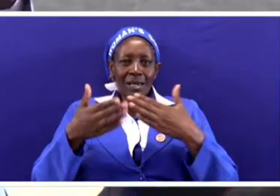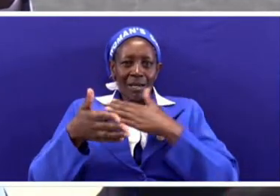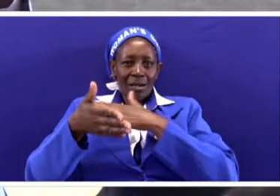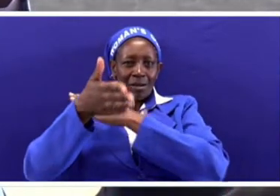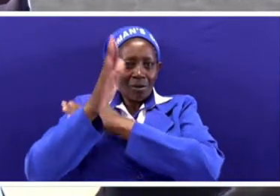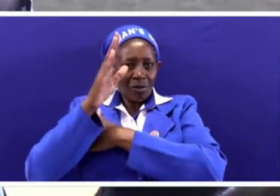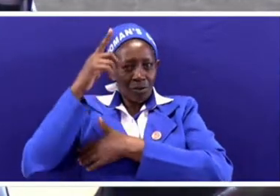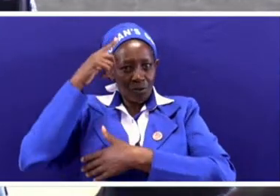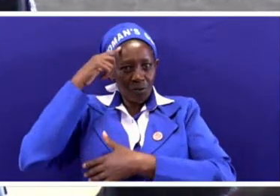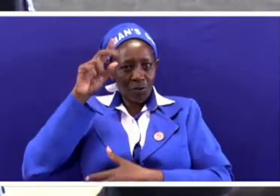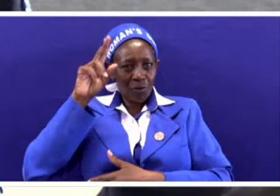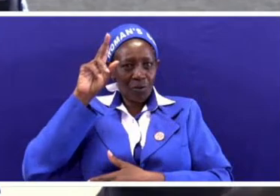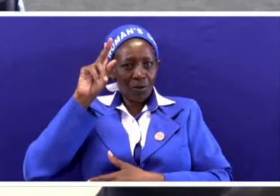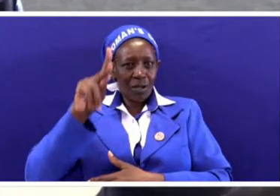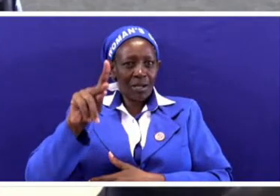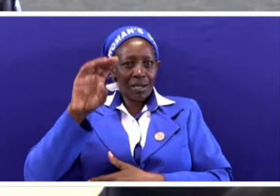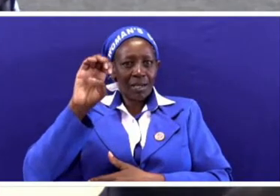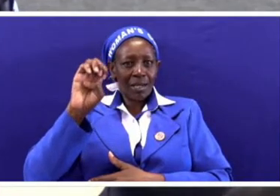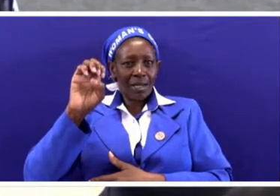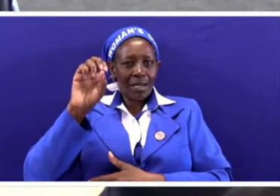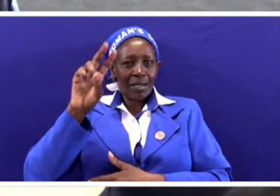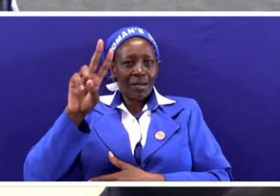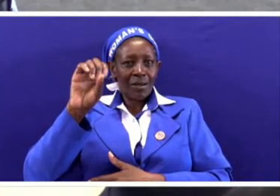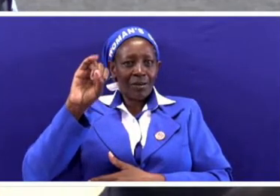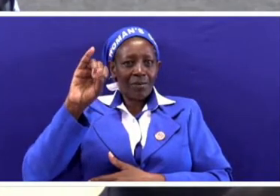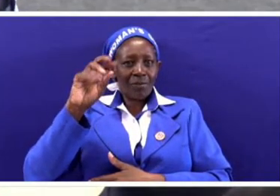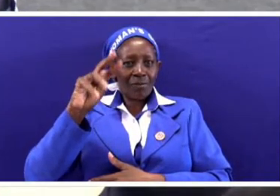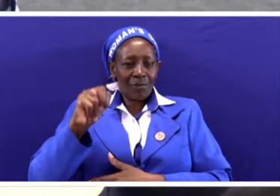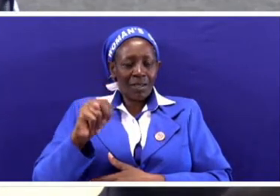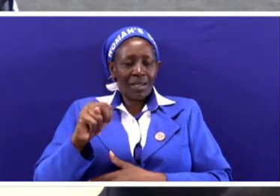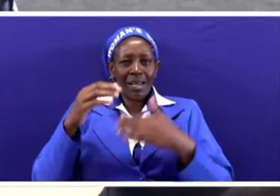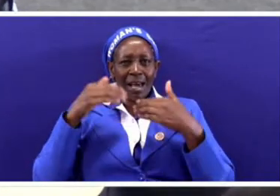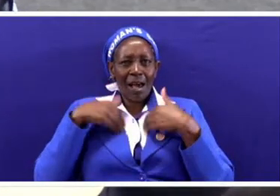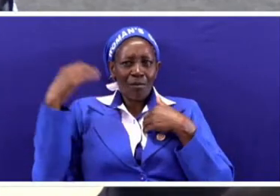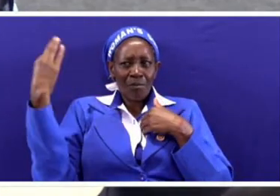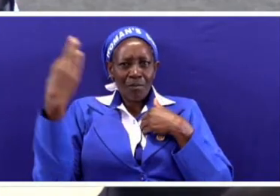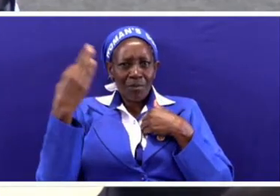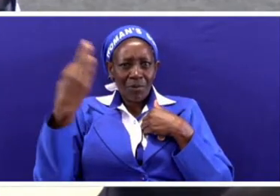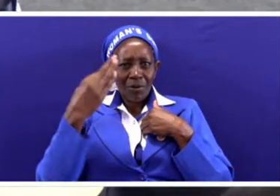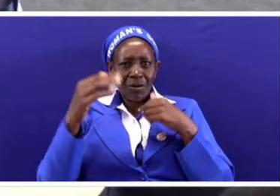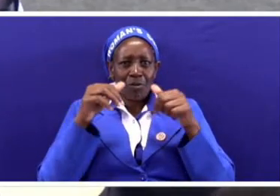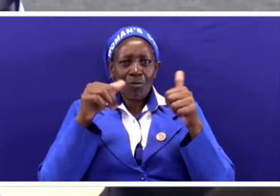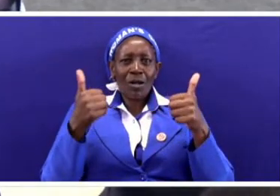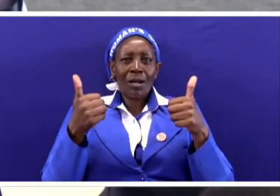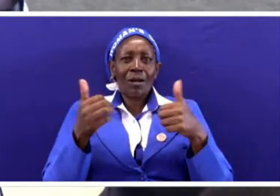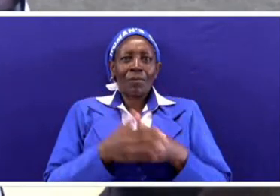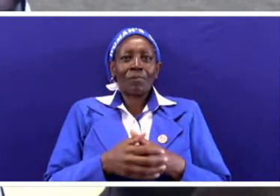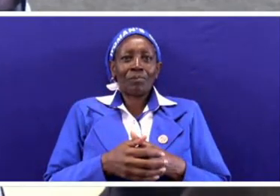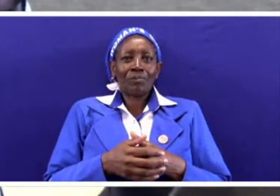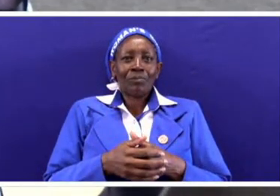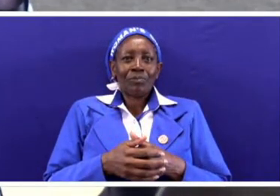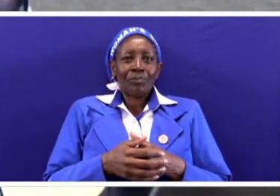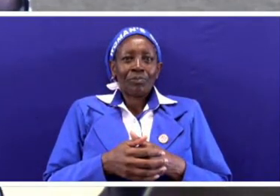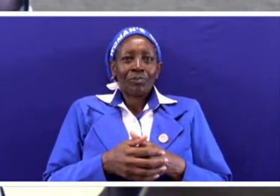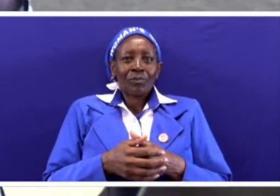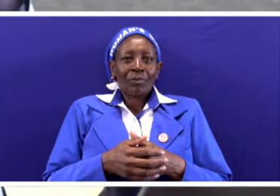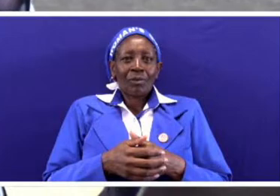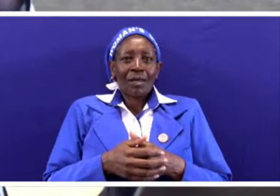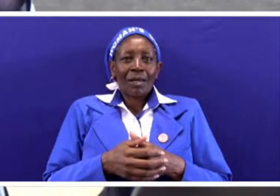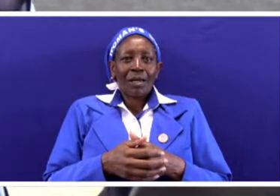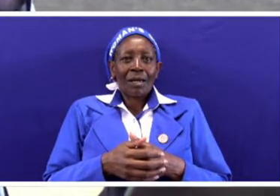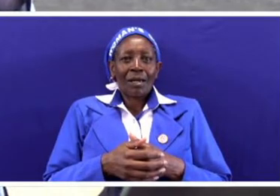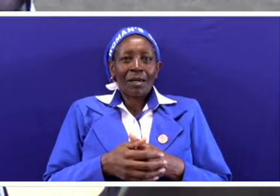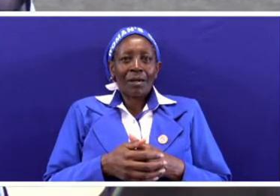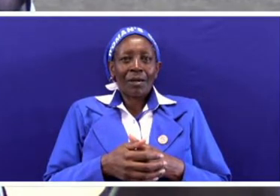the way he has put it, and the mastery of the contents. we are much better than we